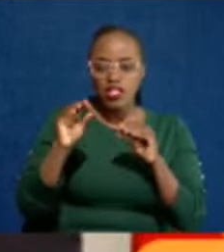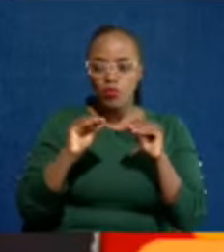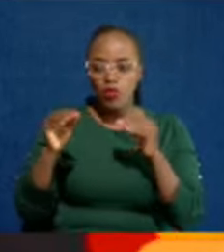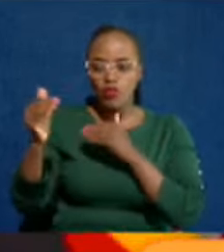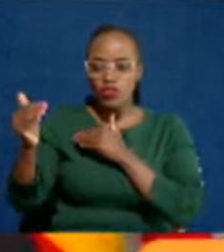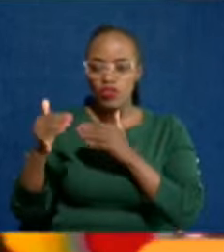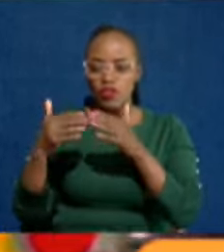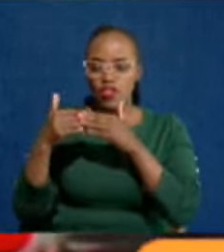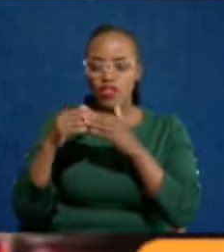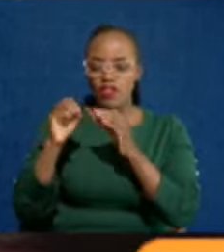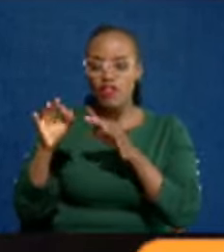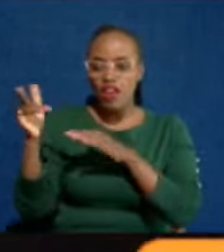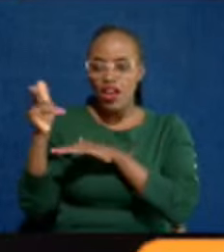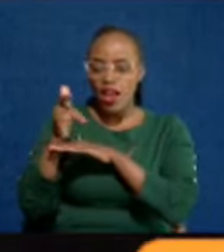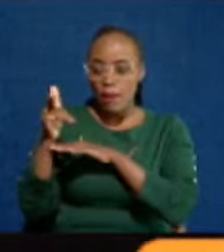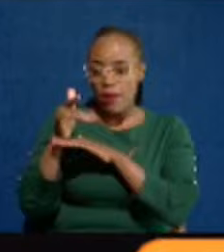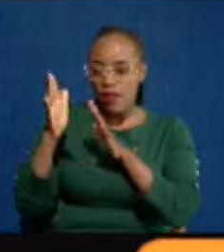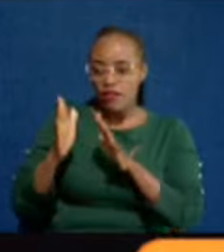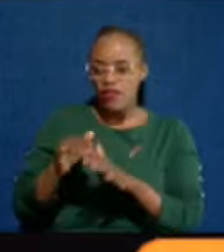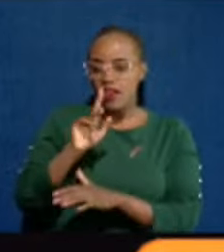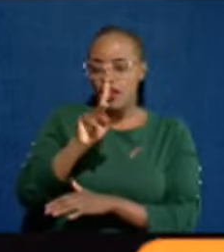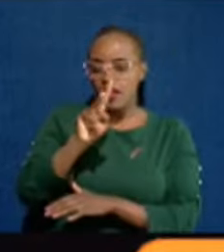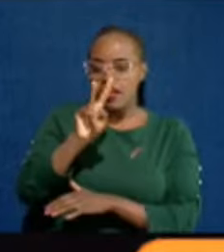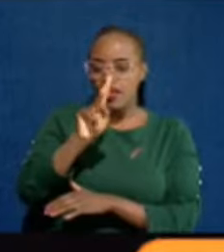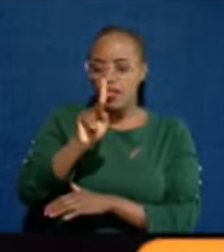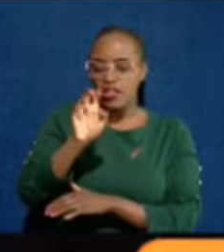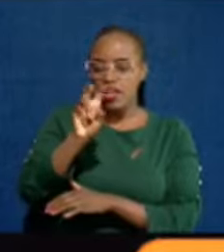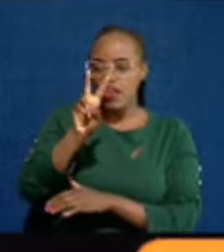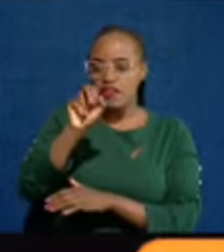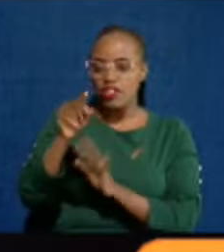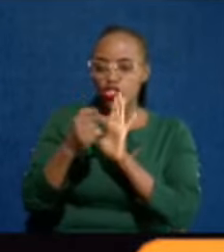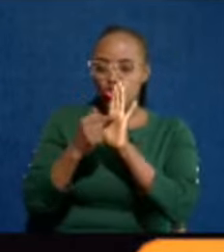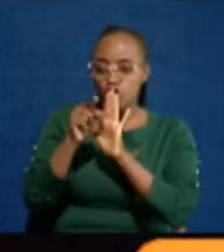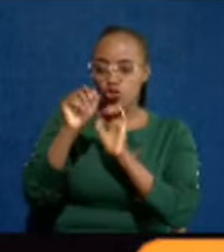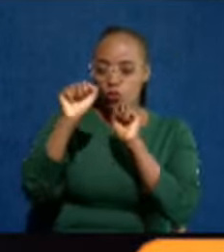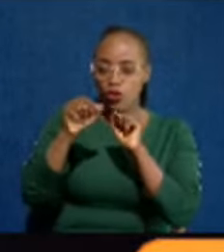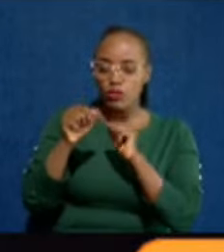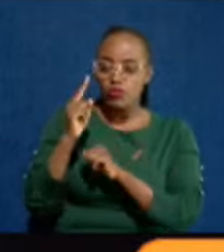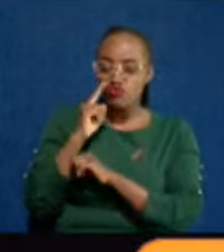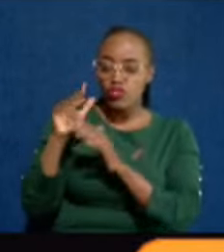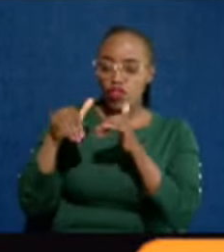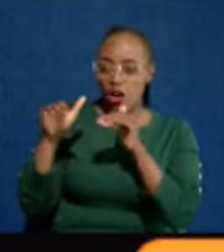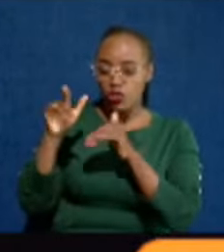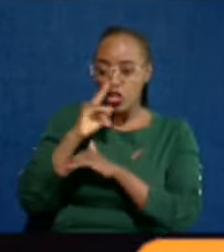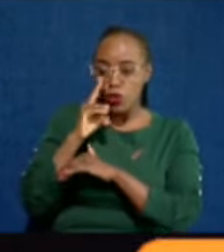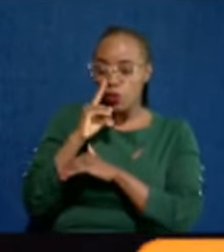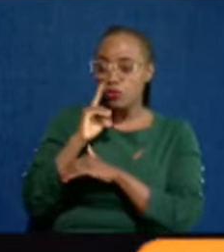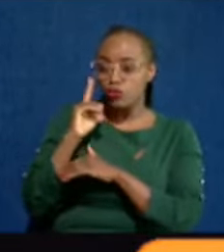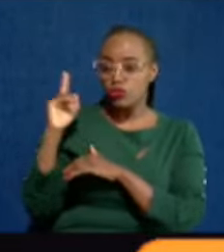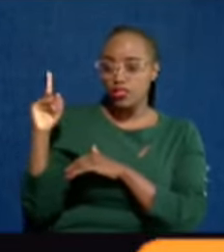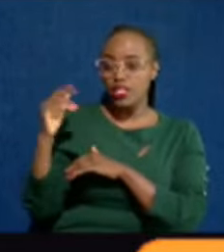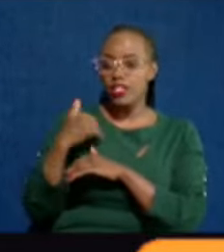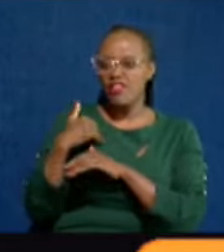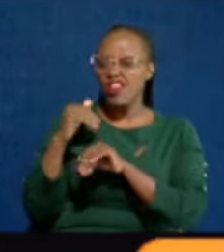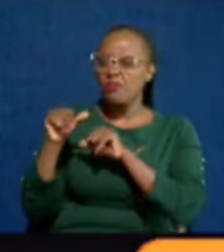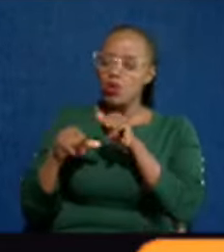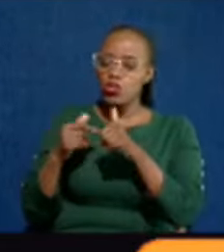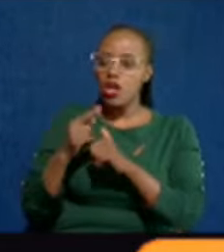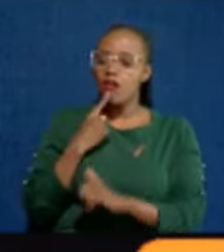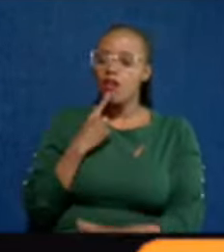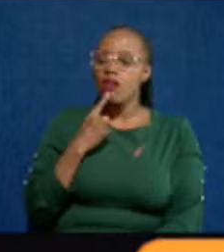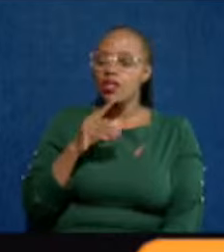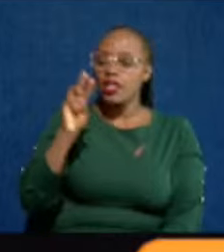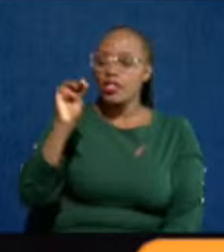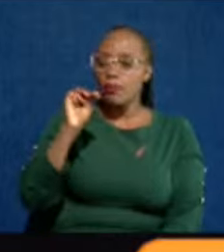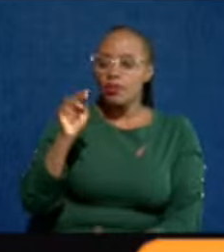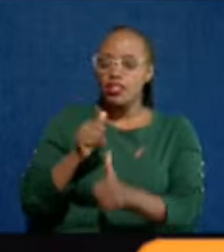to the gate, and if my cameraman Kevin can just show you, this is the situation outside the home. We are now about just 100